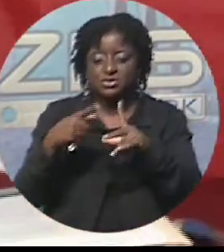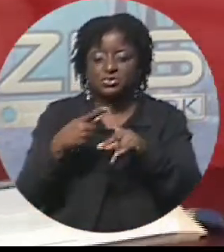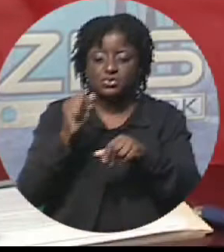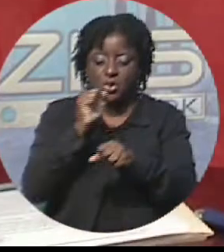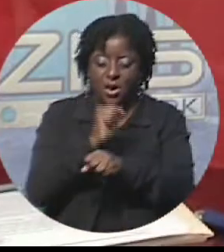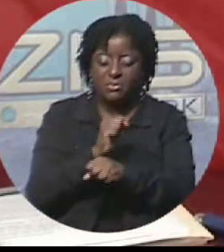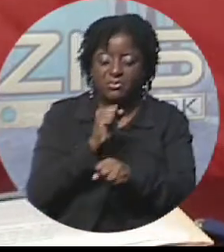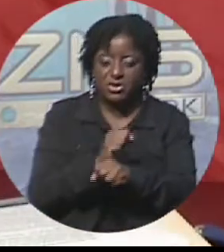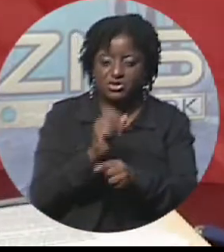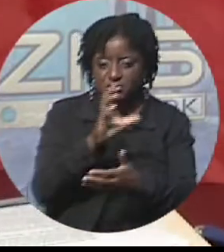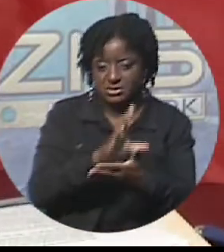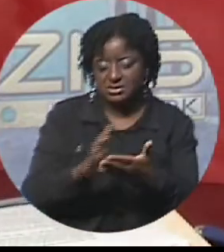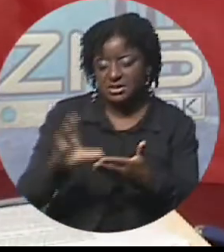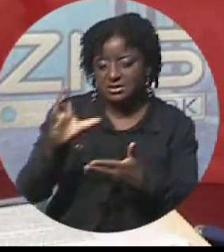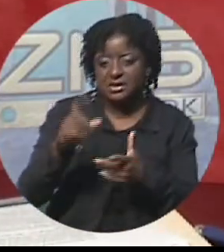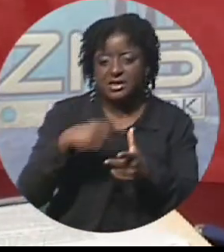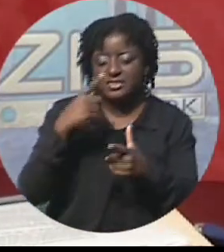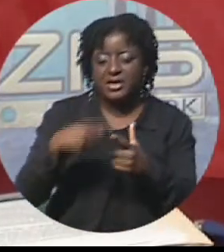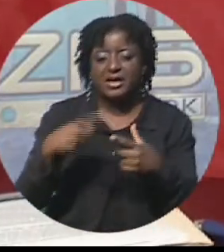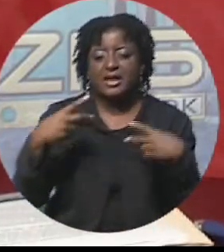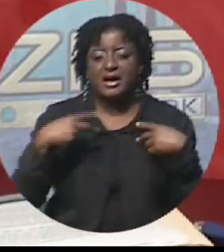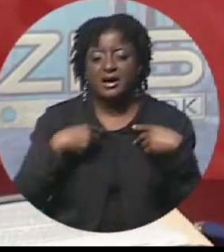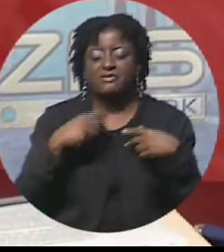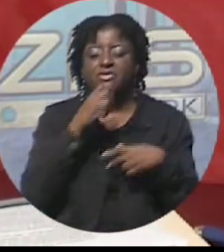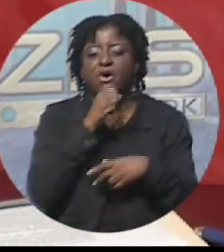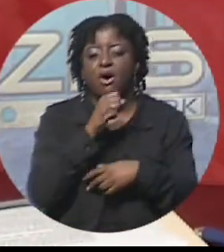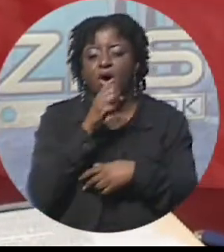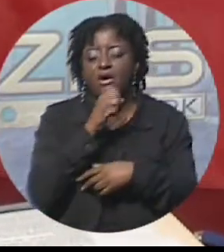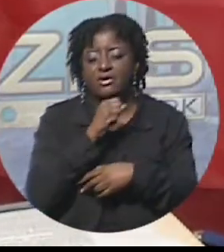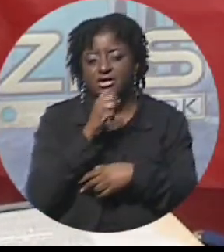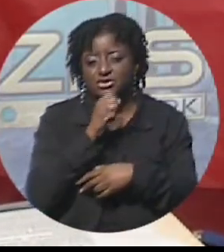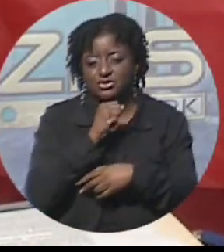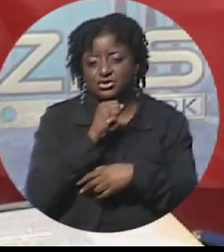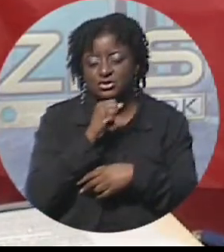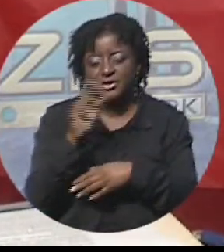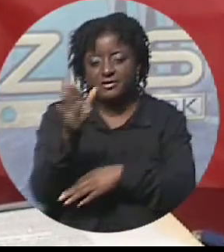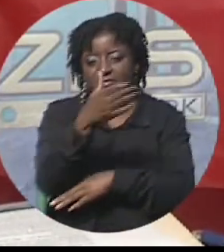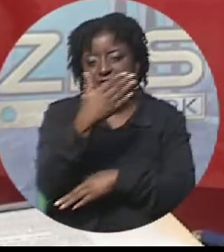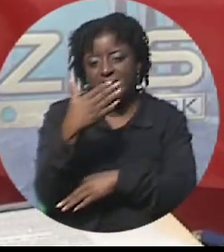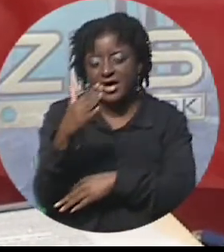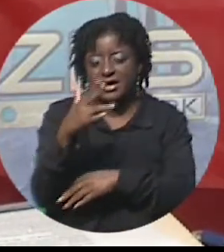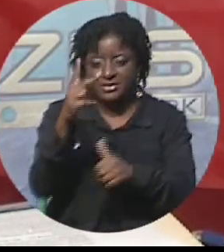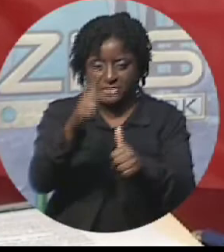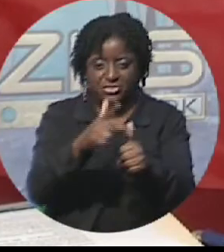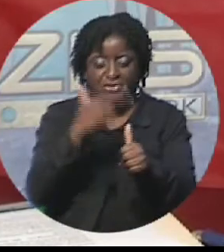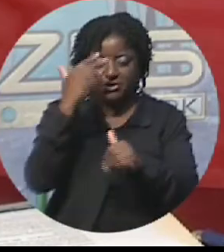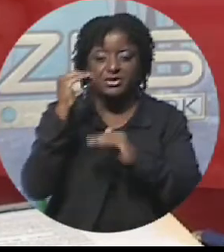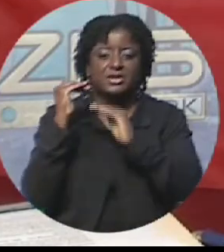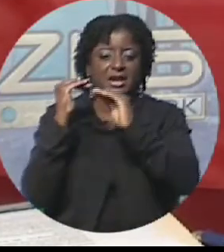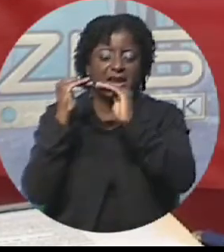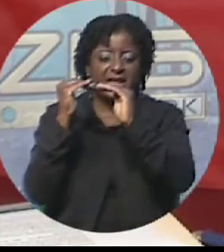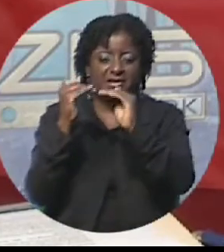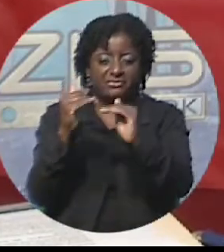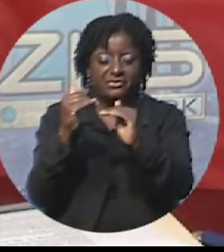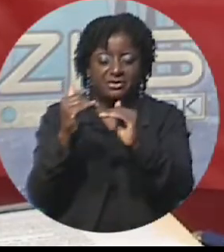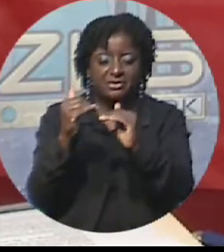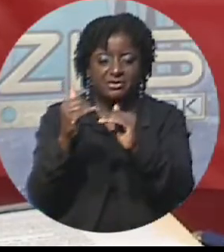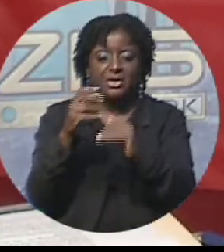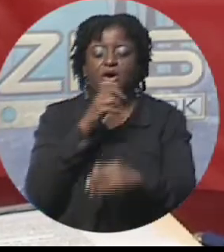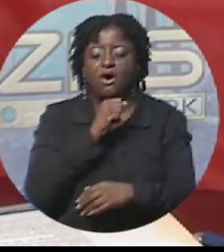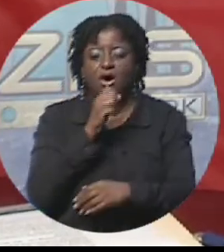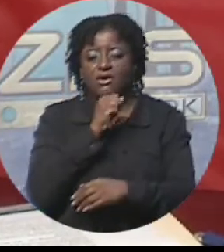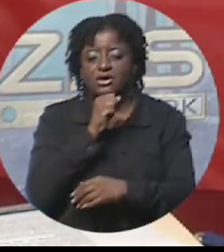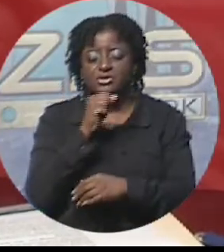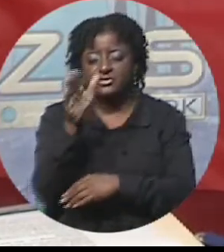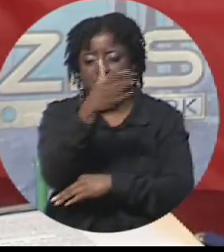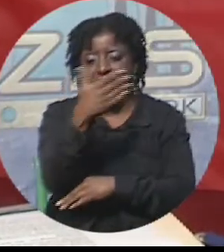We'll then have the orange flag. And this is called the 3rd level. So once you see an orange flag,